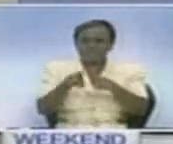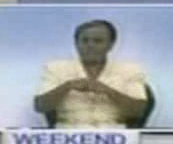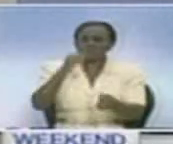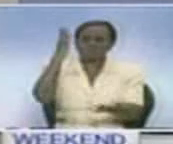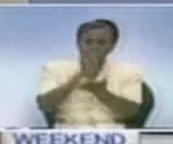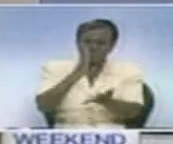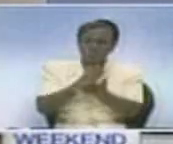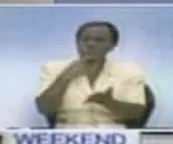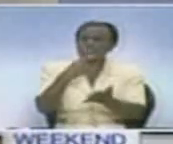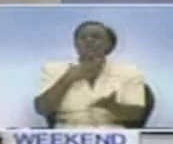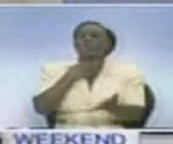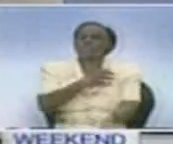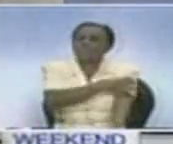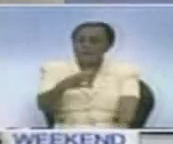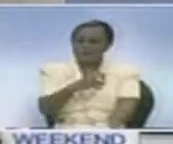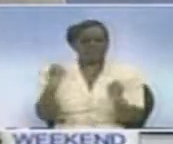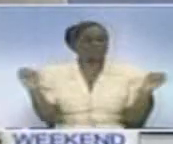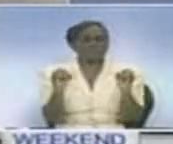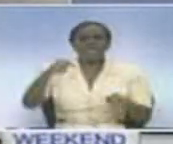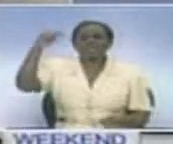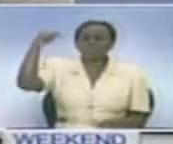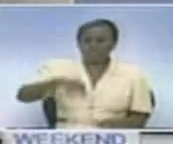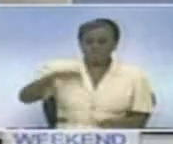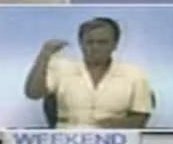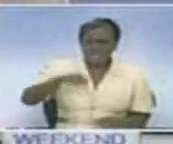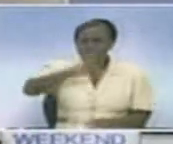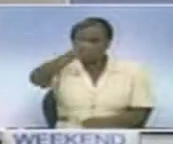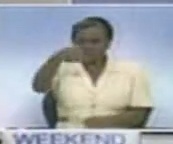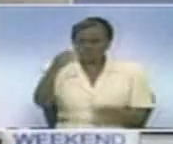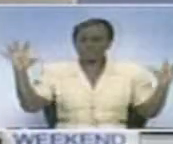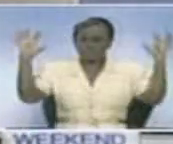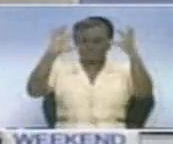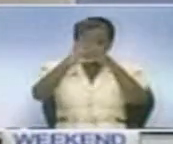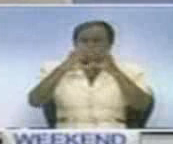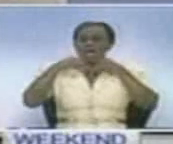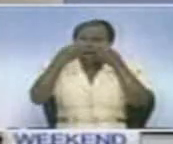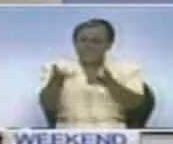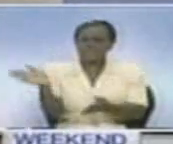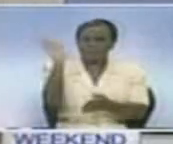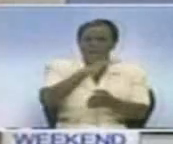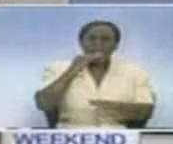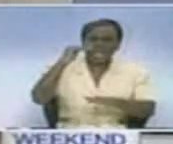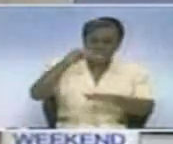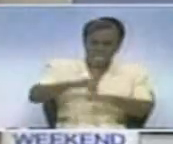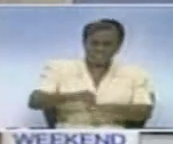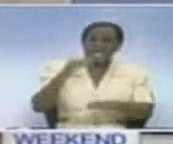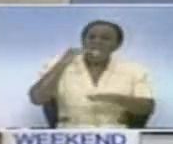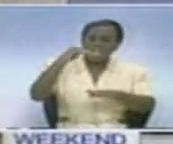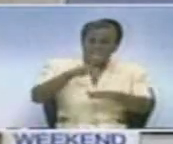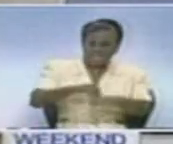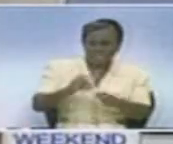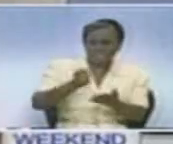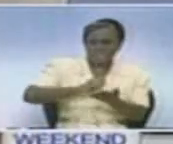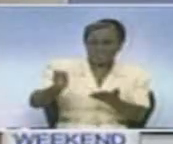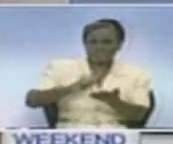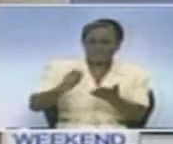was not out to wrestle power. Well, today the Jubilee Alliance has responded to that letter, and that letter has been written